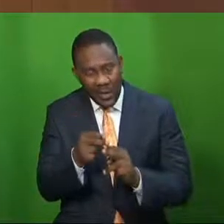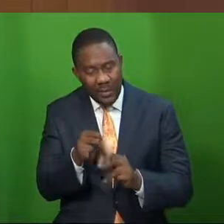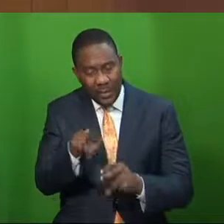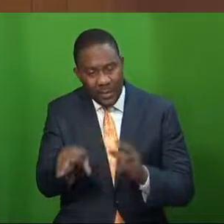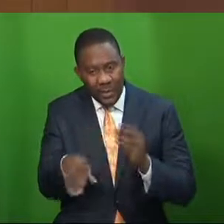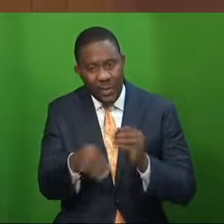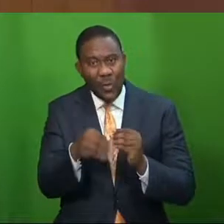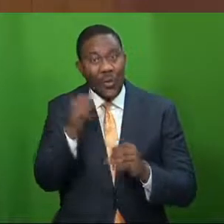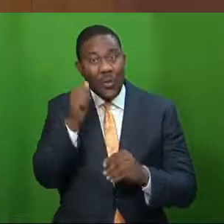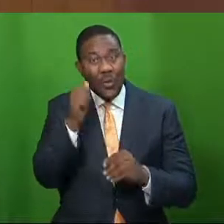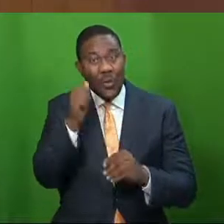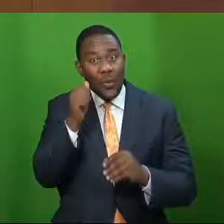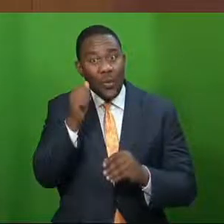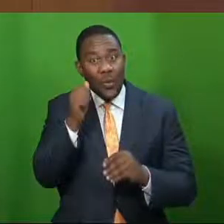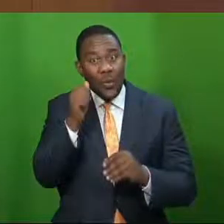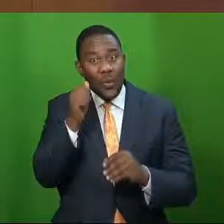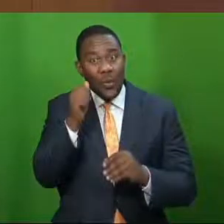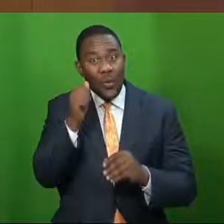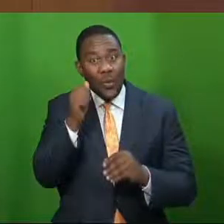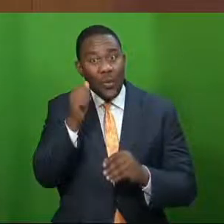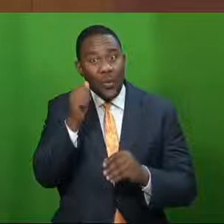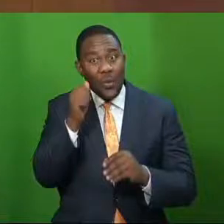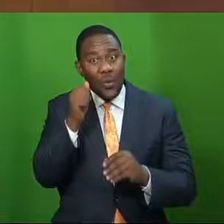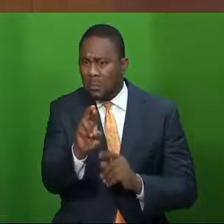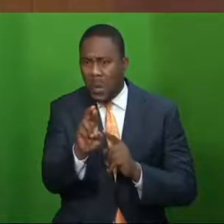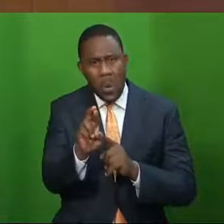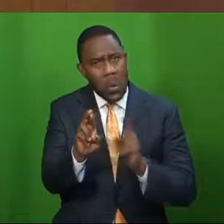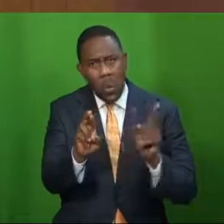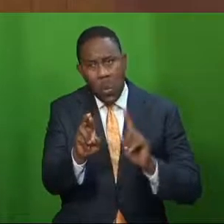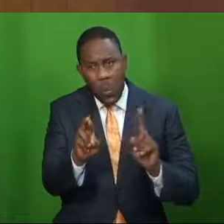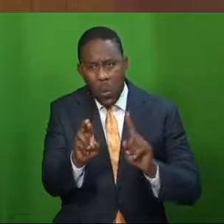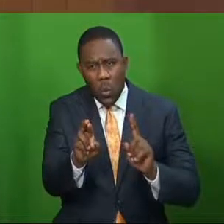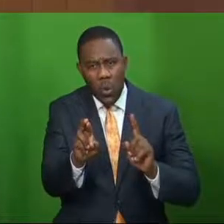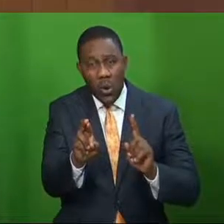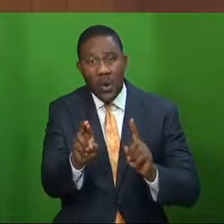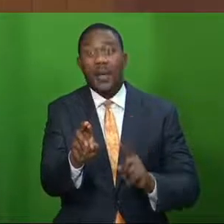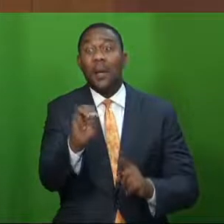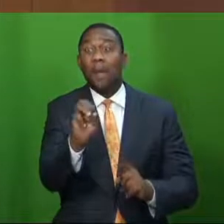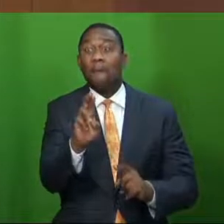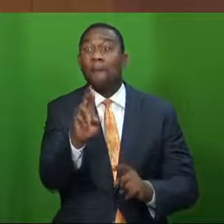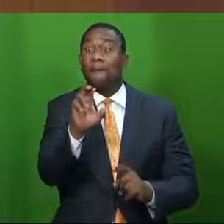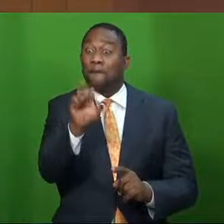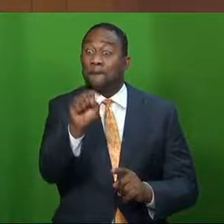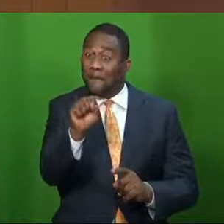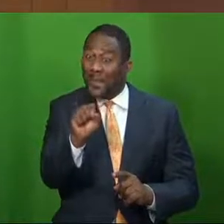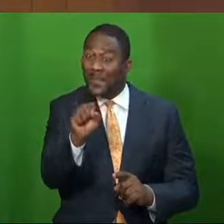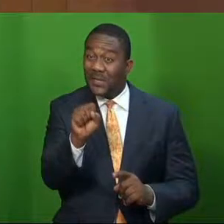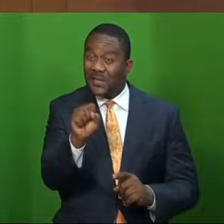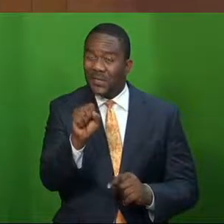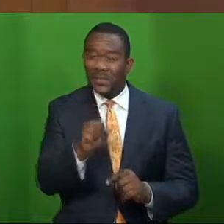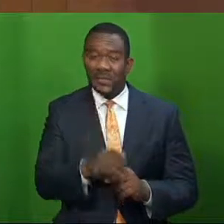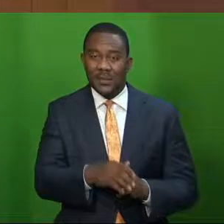Yeah, doctor, but that is Mr. I think she's a female. Page 10.